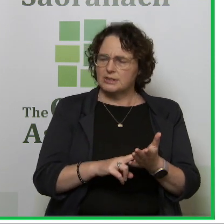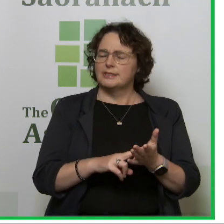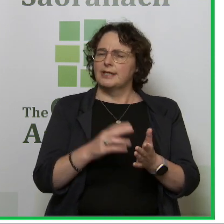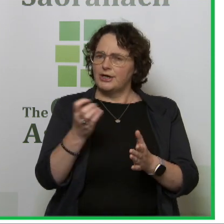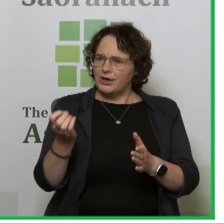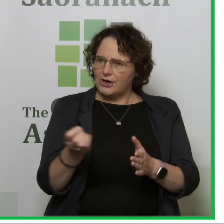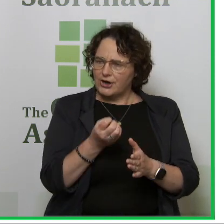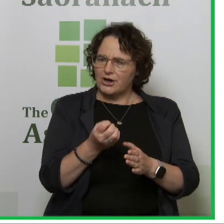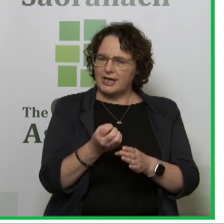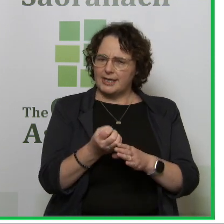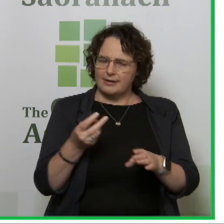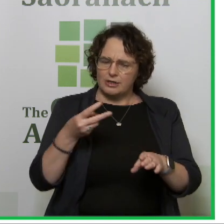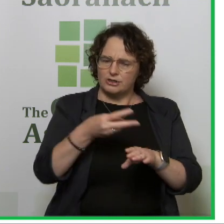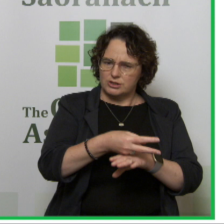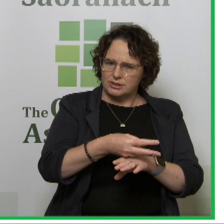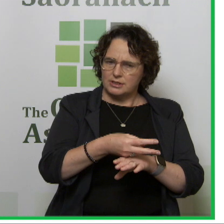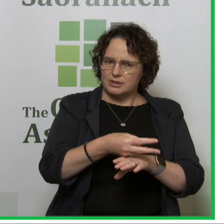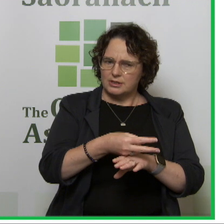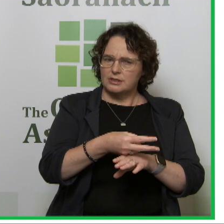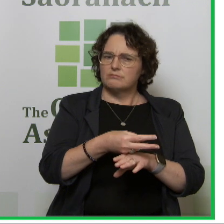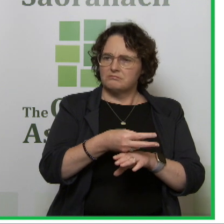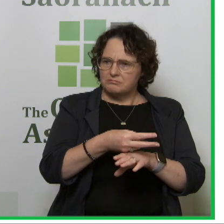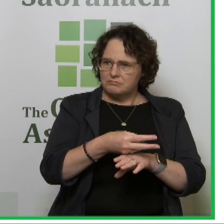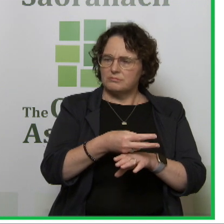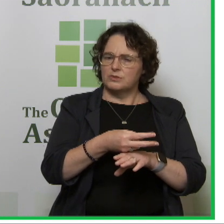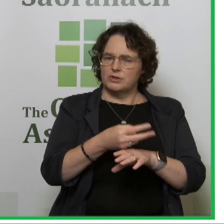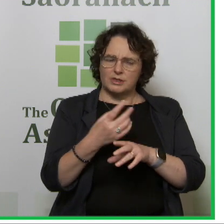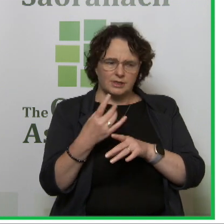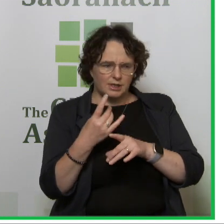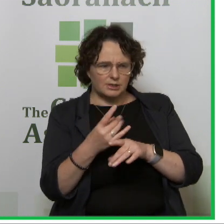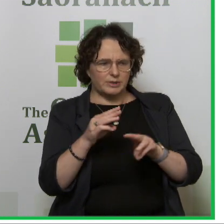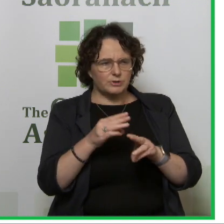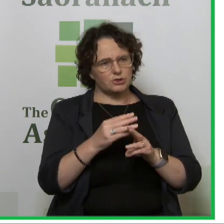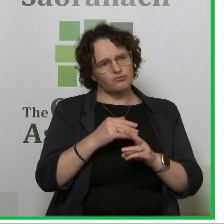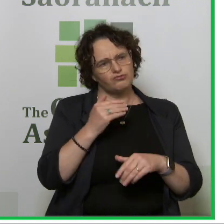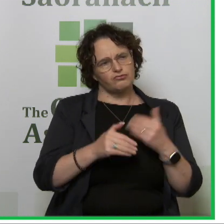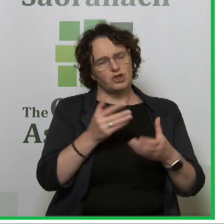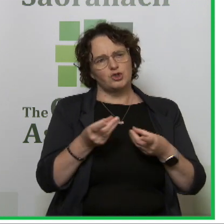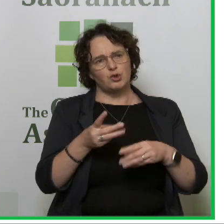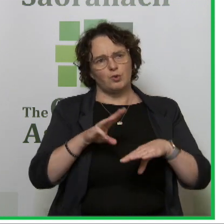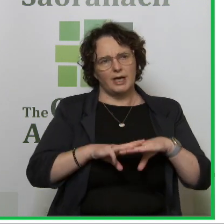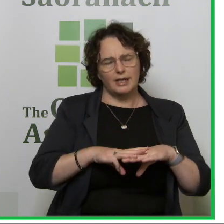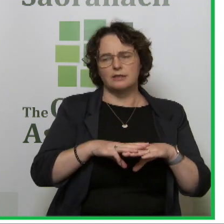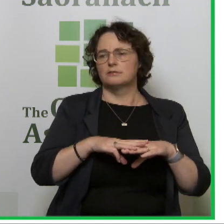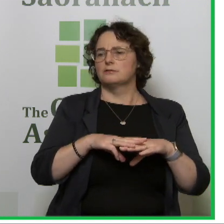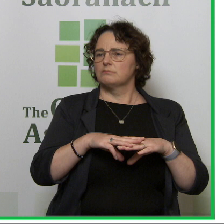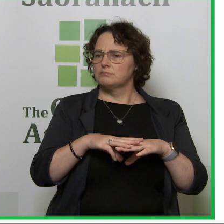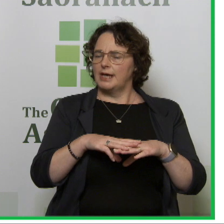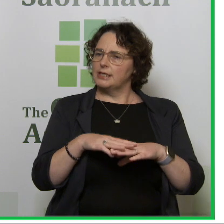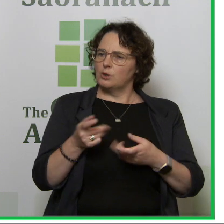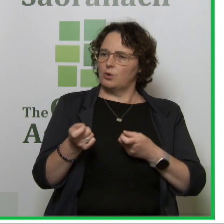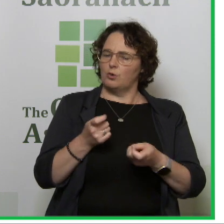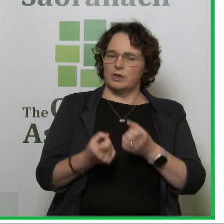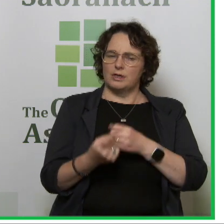intervention, that accelerates the capacity of people to do well and deal with issues in their lives needs to be taken more seriously. There's a